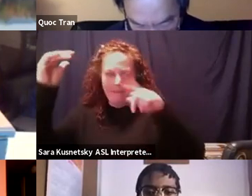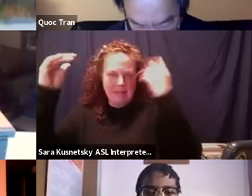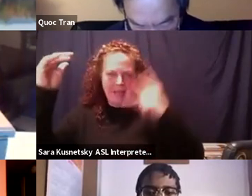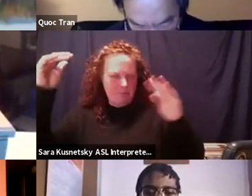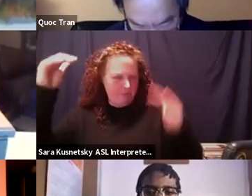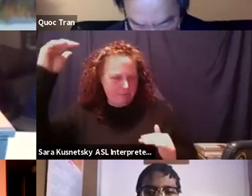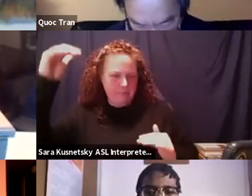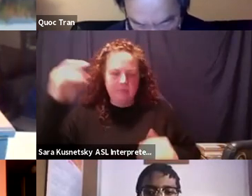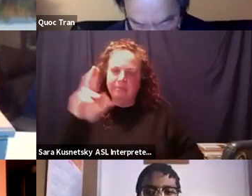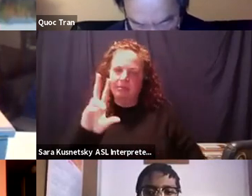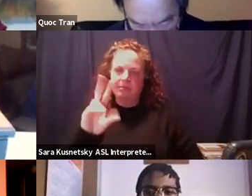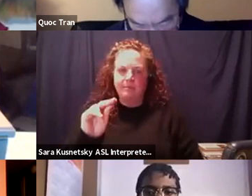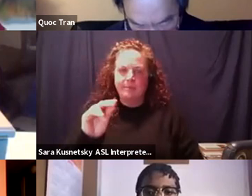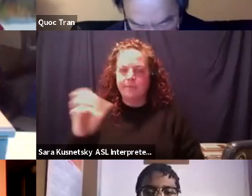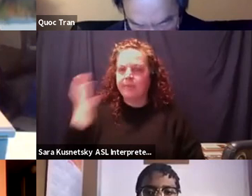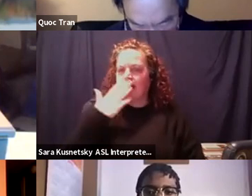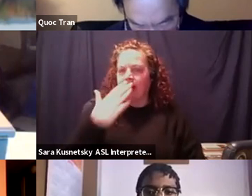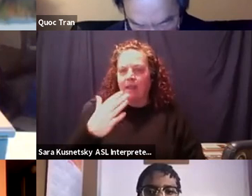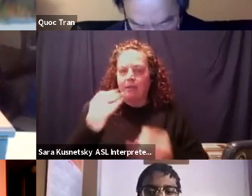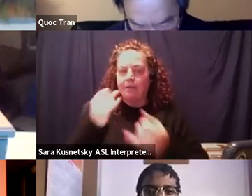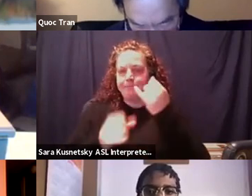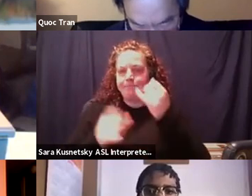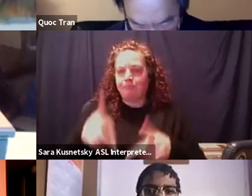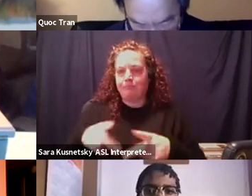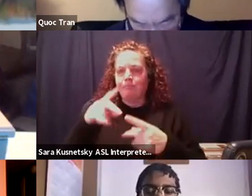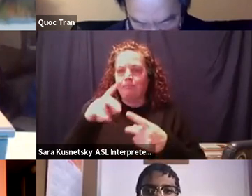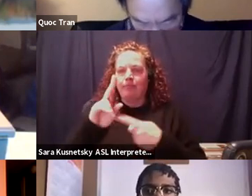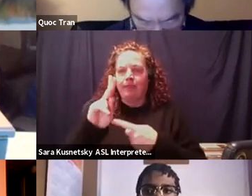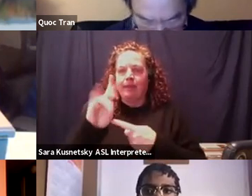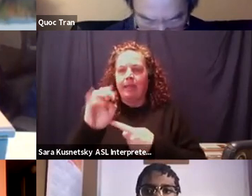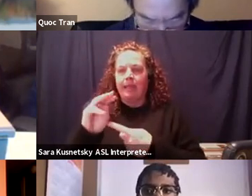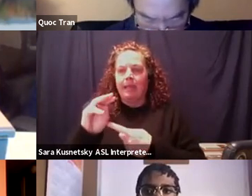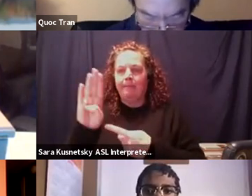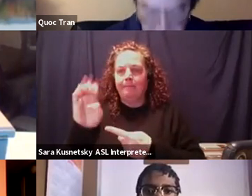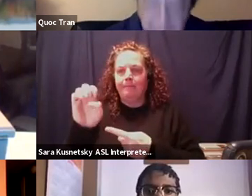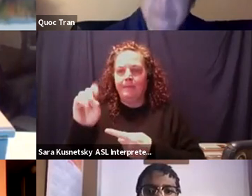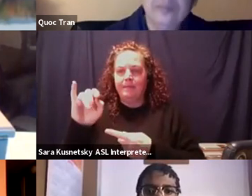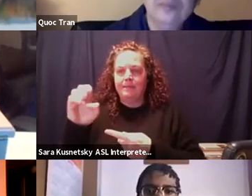Thank you, Janelle. Our final speaker is Kim Bissett.